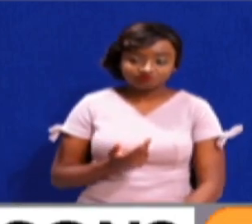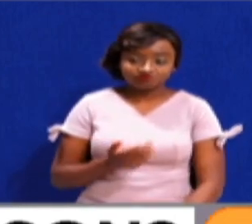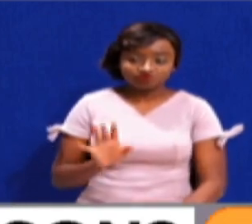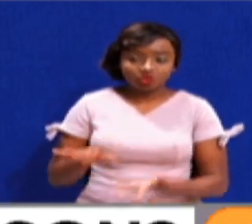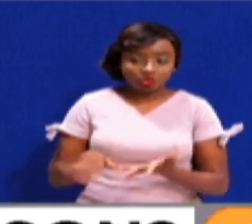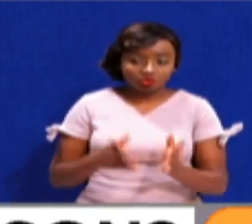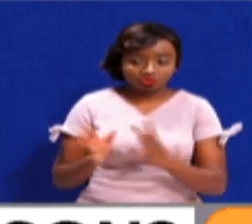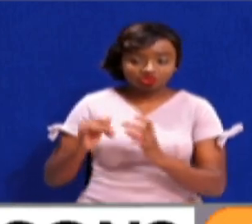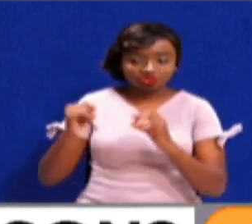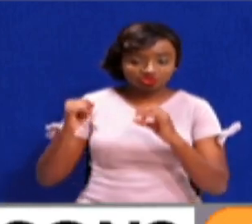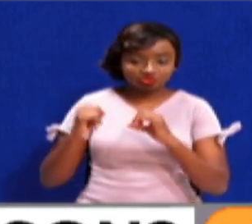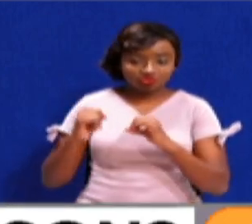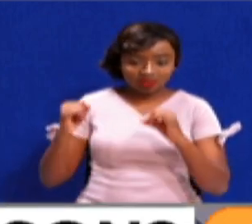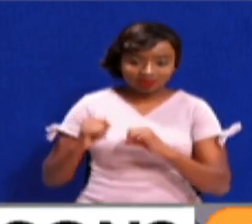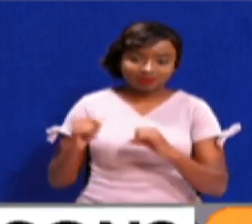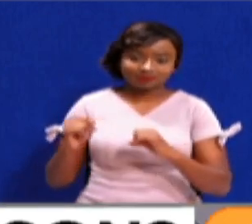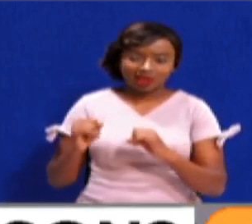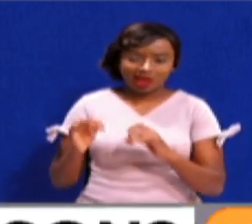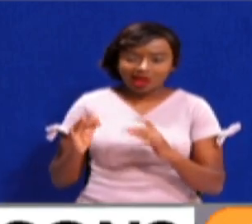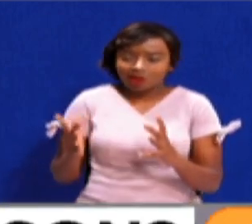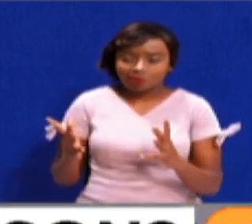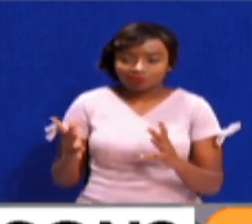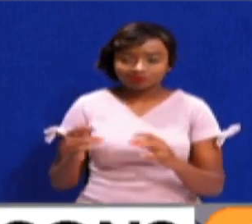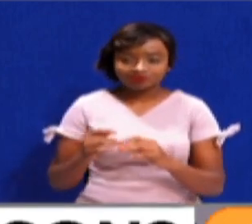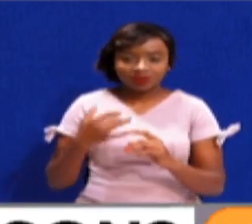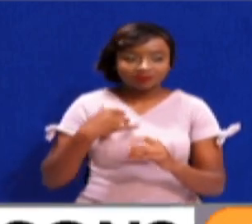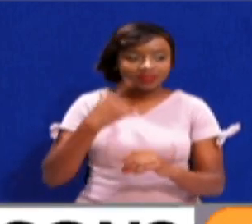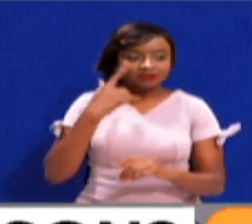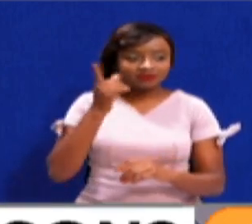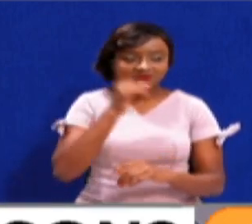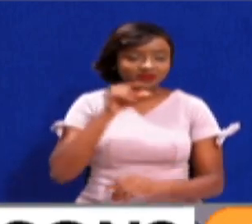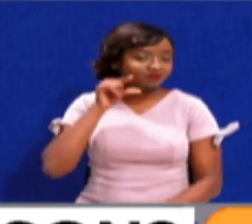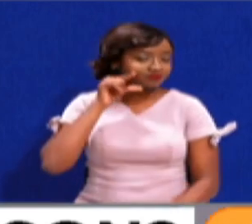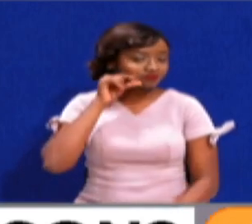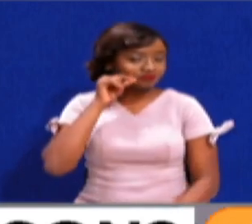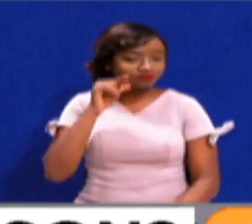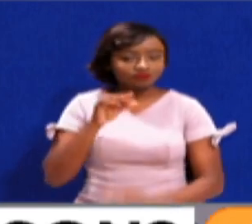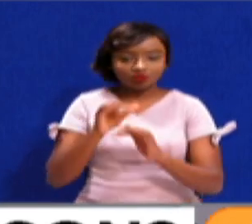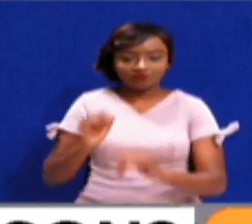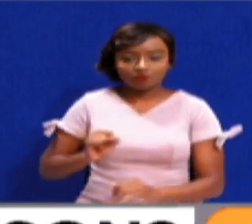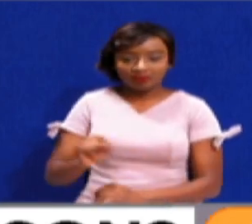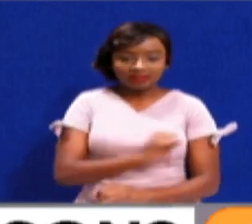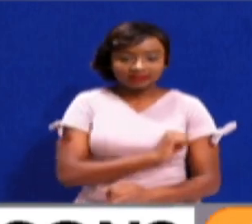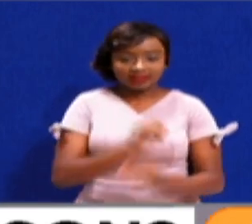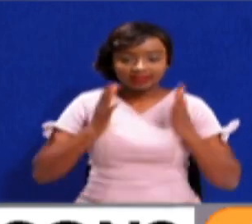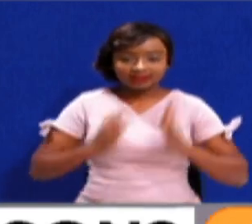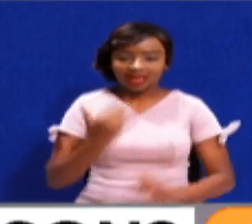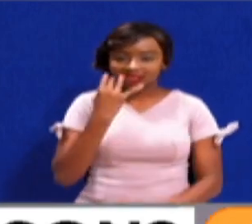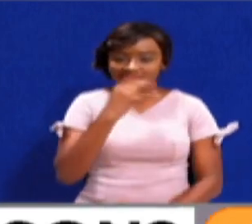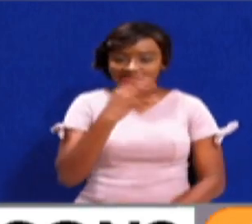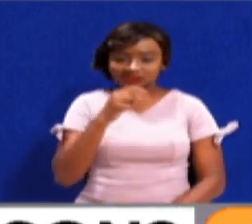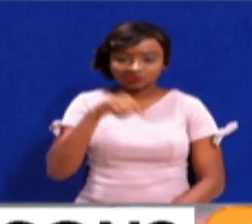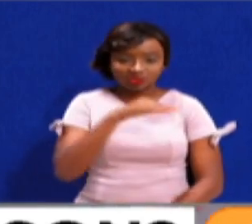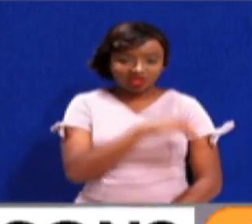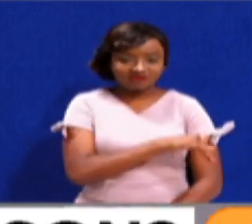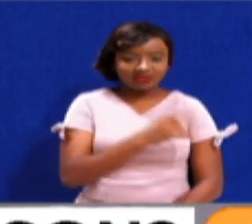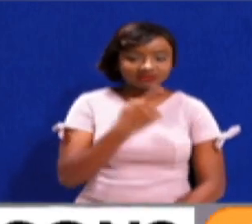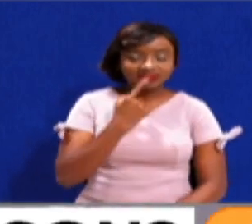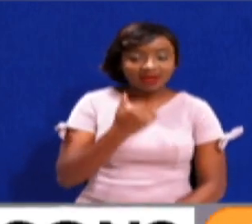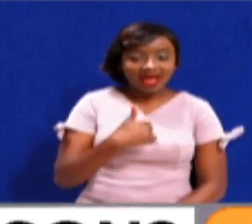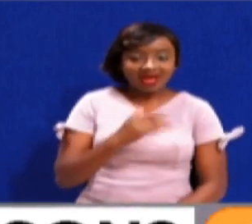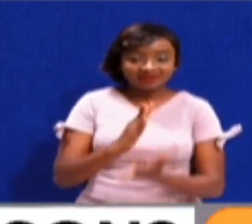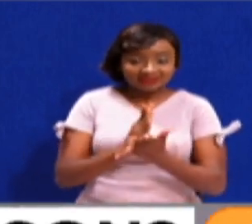to agree on something. I've seen a tweet by Senator Murkomen this evening. He's saying that there